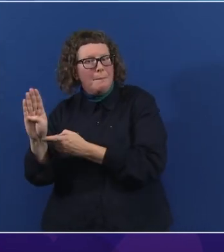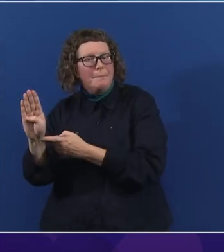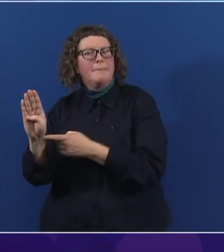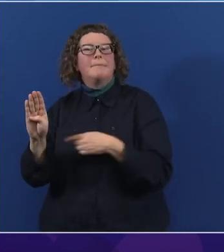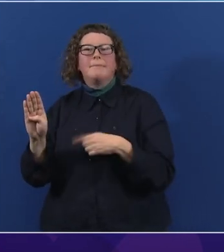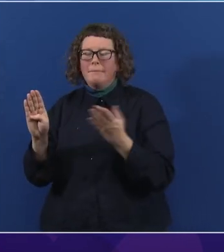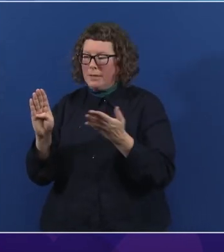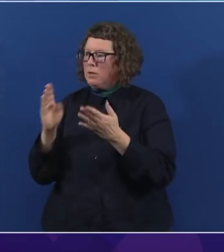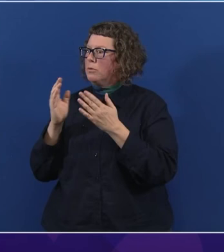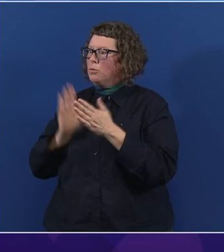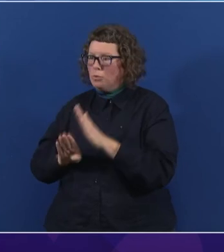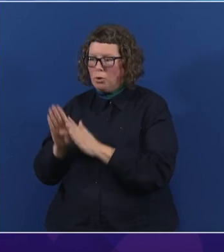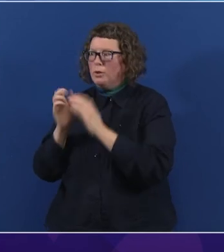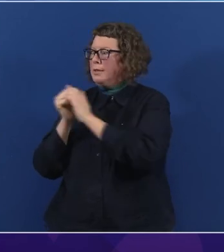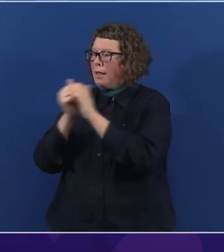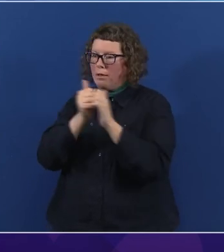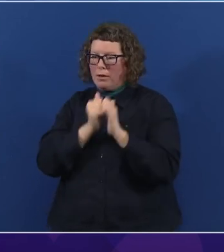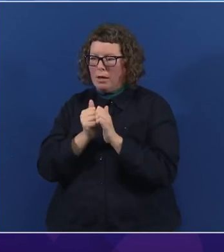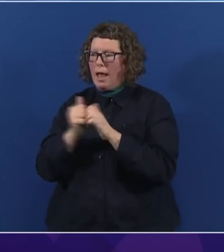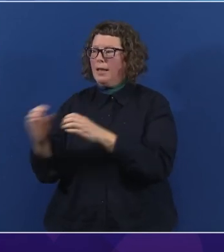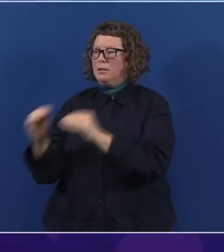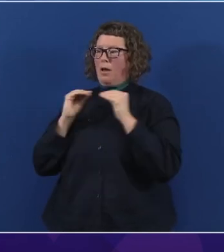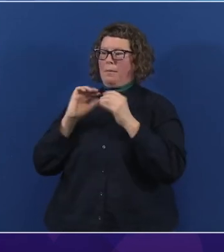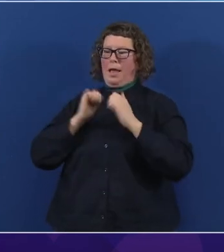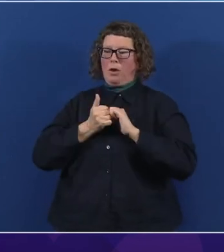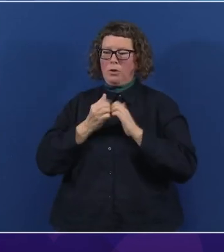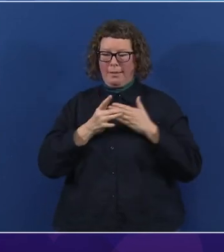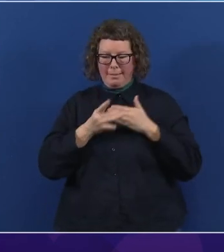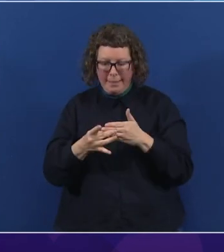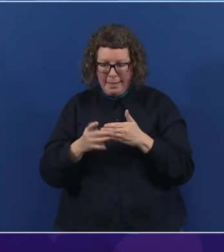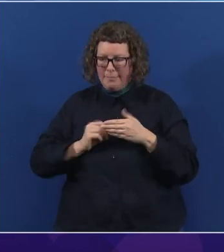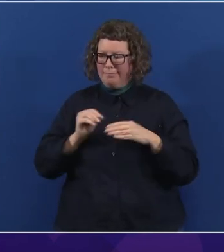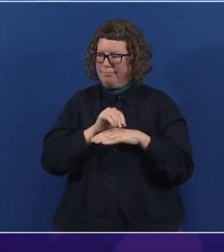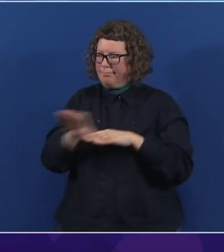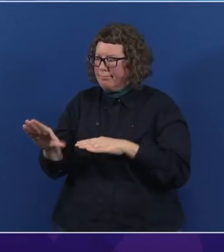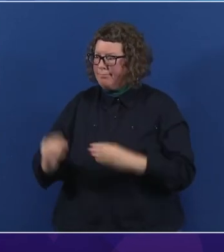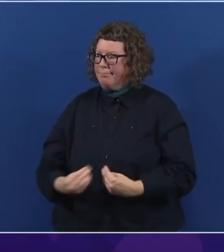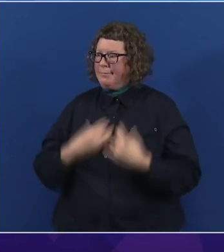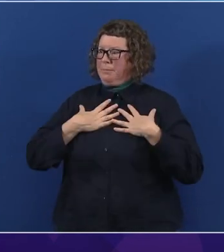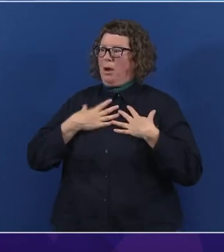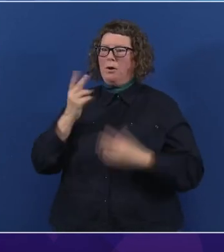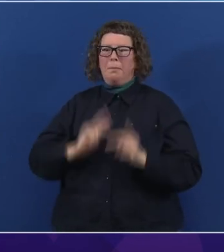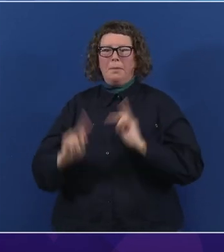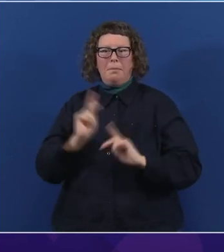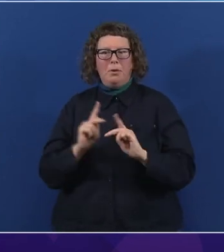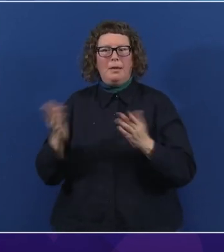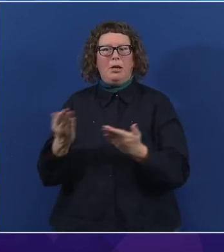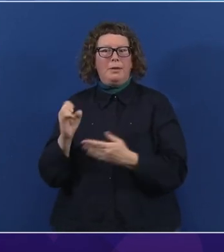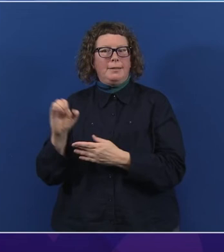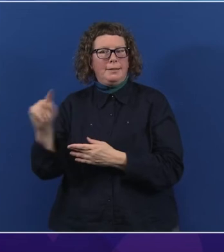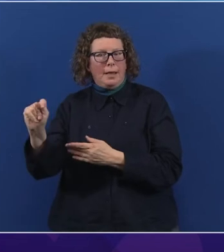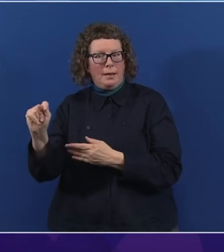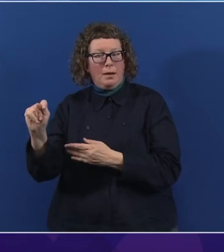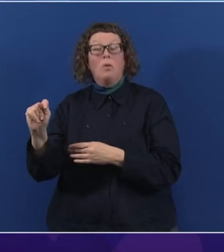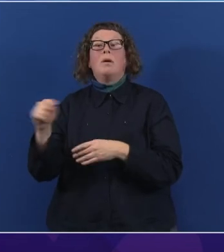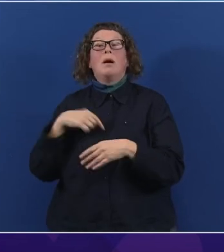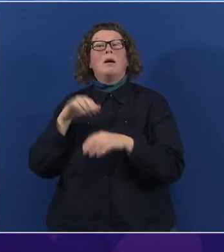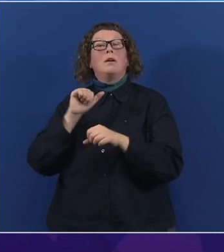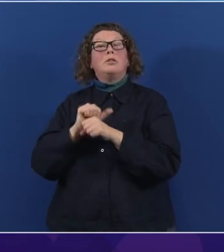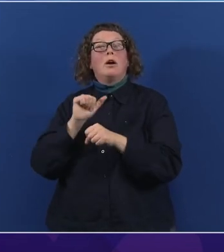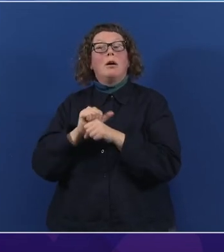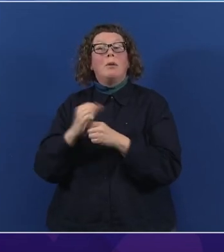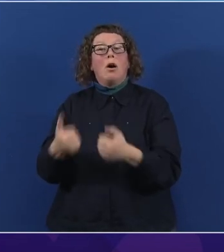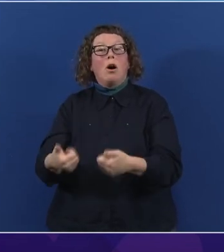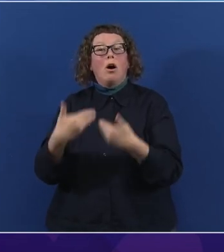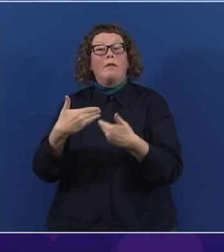grew, and the experience taught me to lead, inspire, and motivate people at SAIT. When I got the job offer from